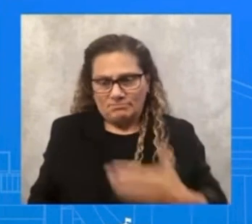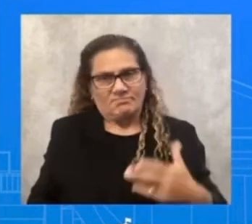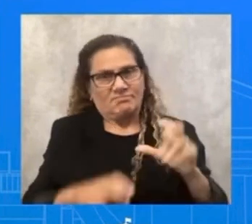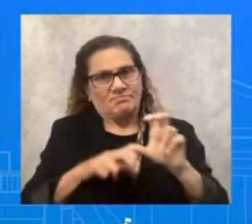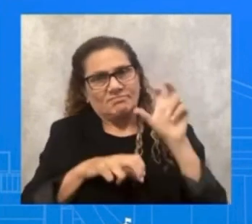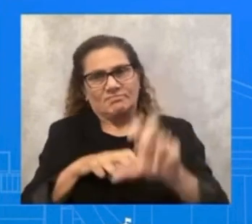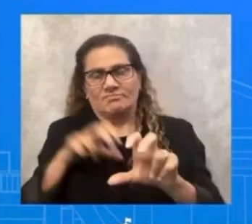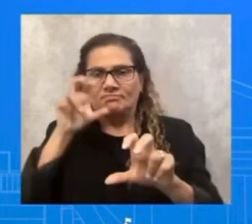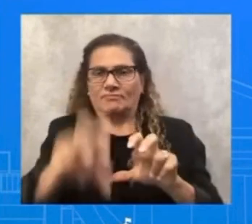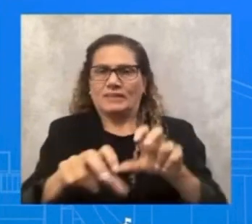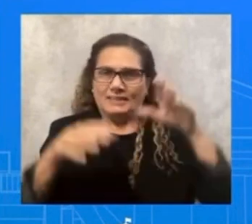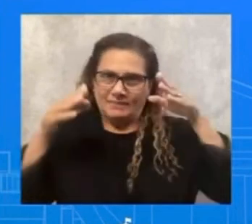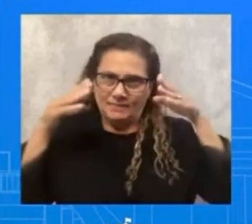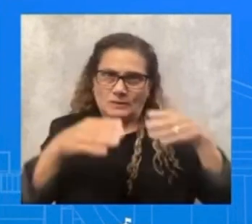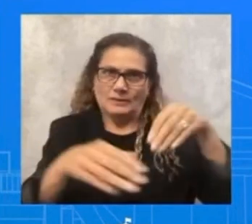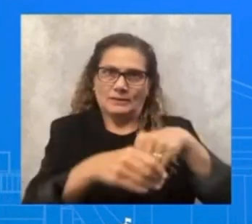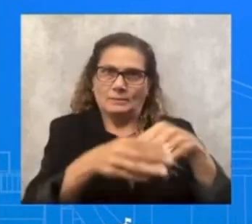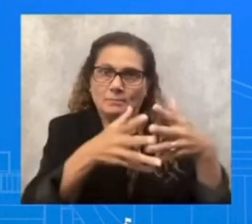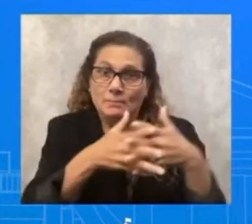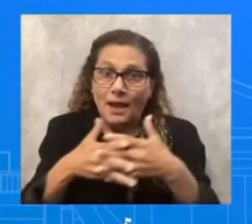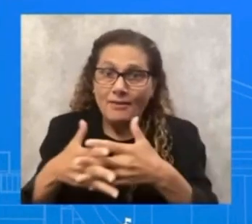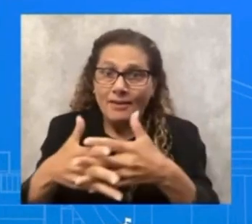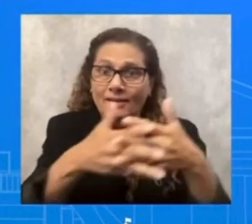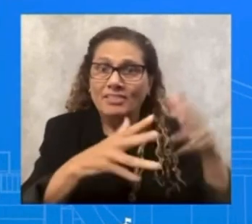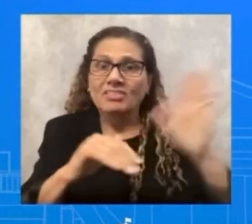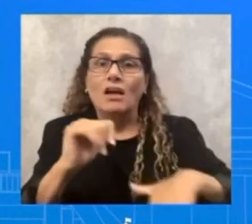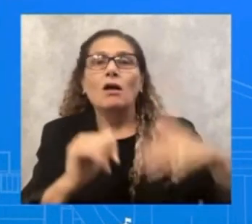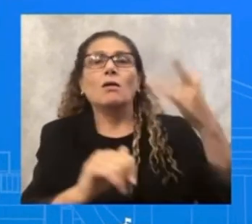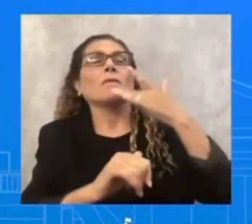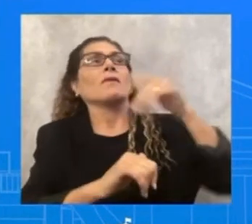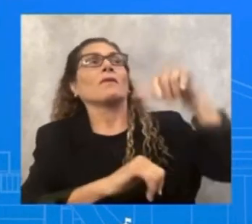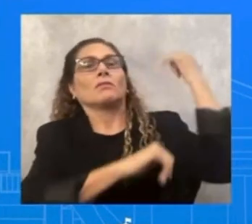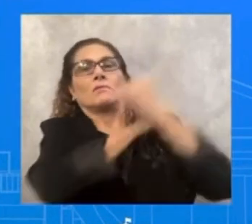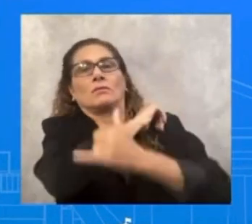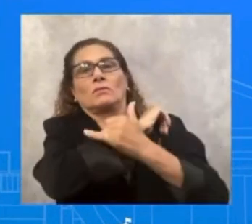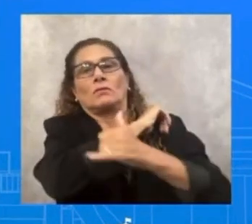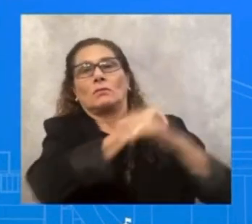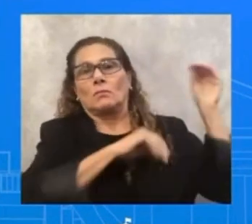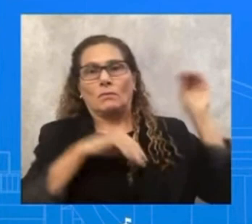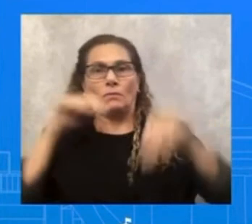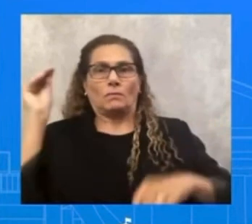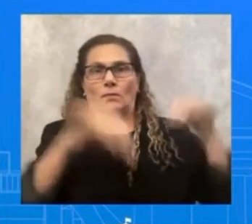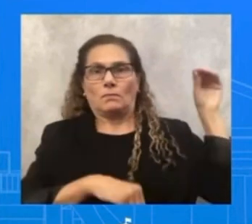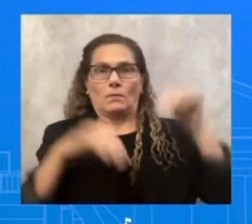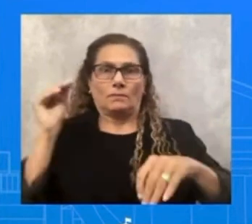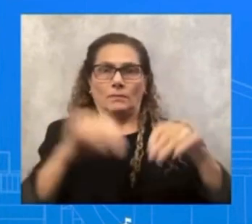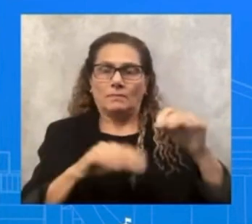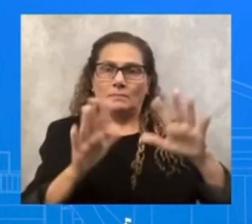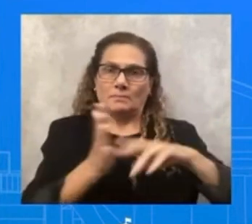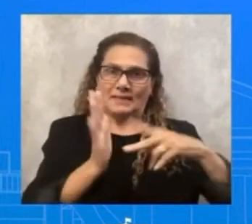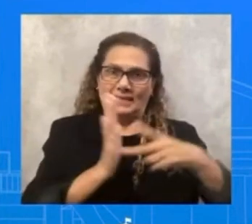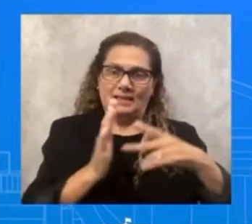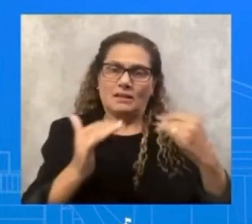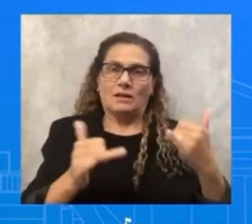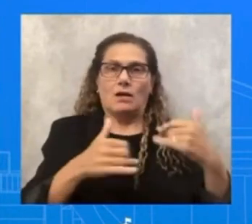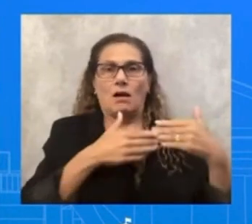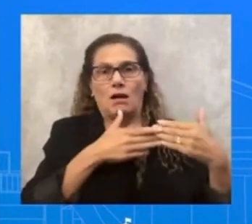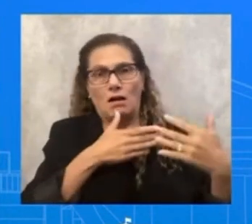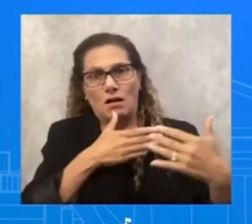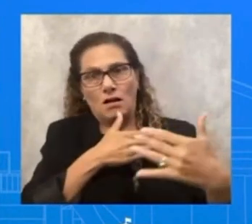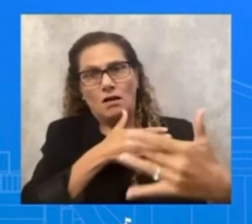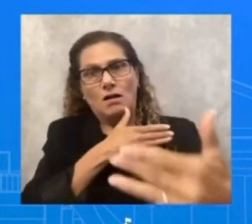chains home. And overall, in the mid and long term, this bill, because of the other provisions on healthcare and